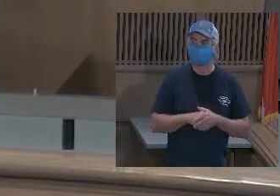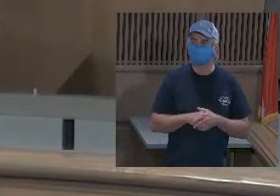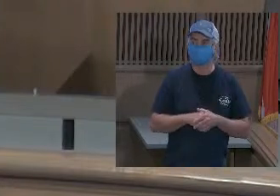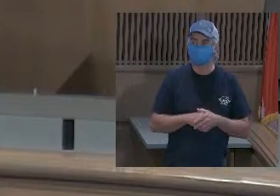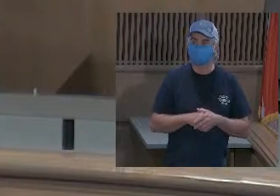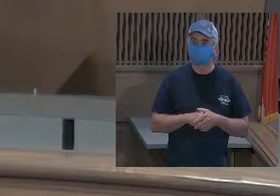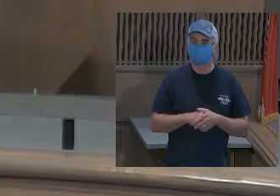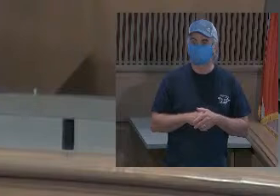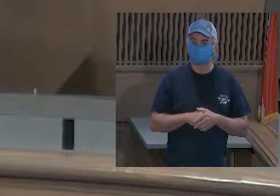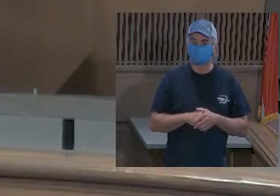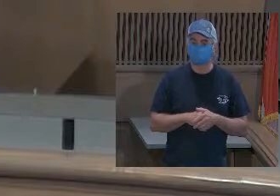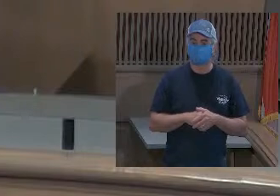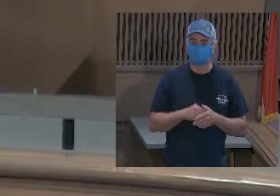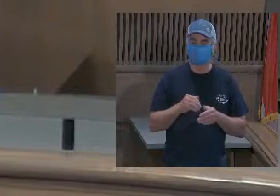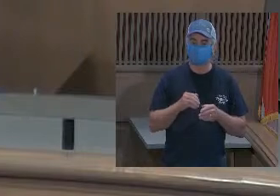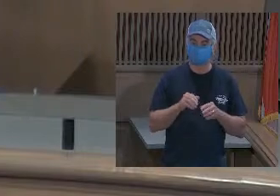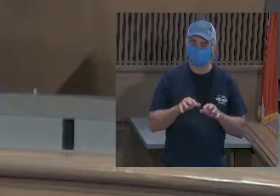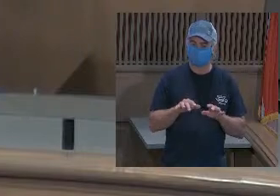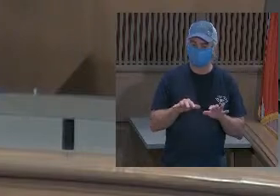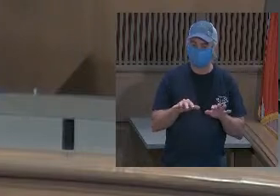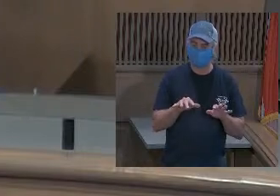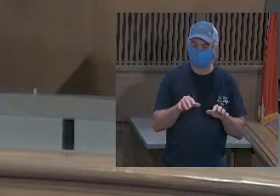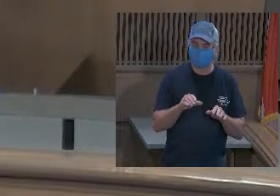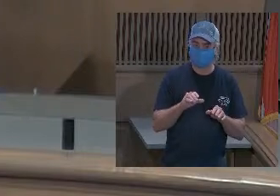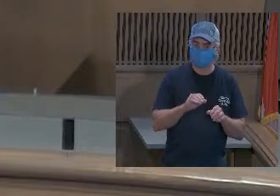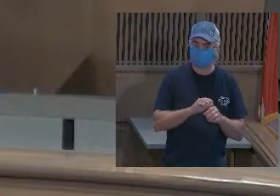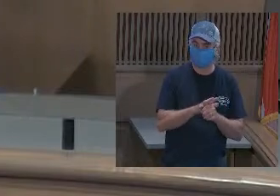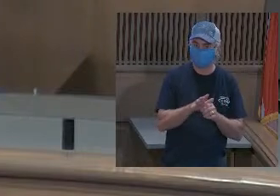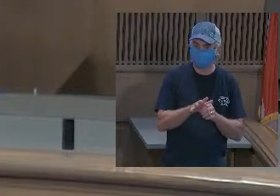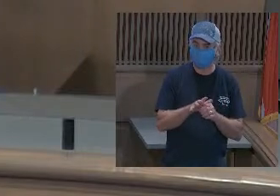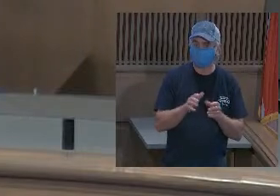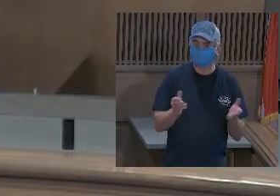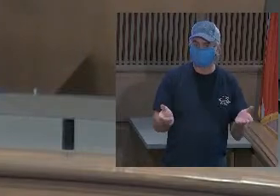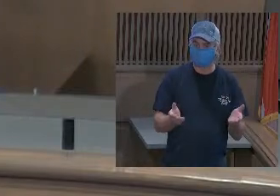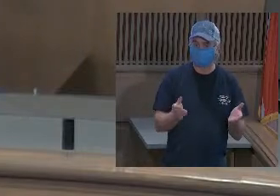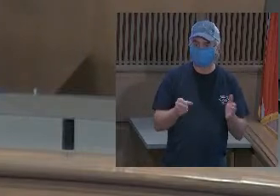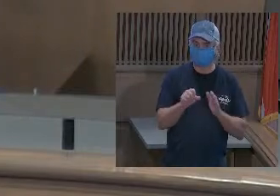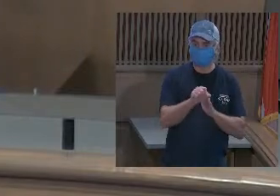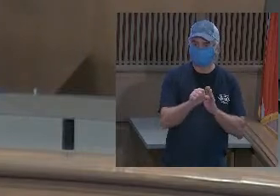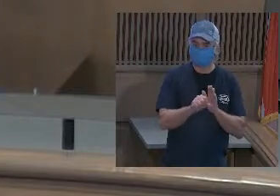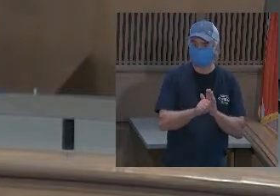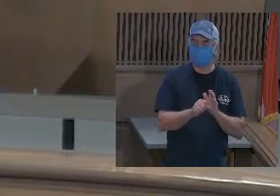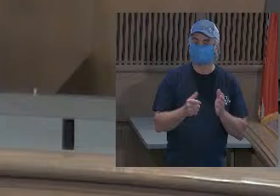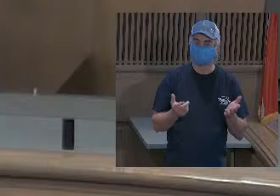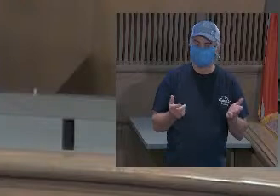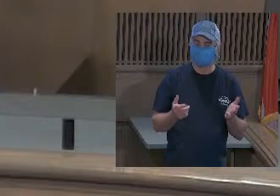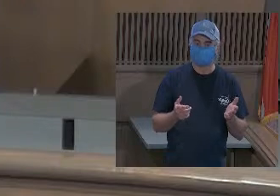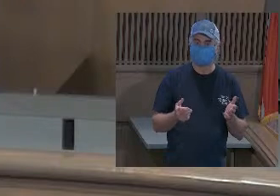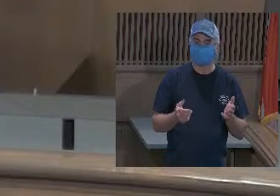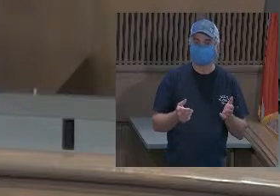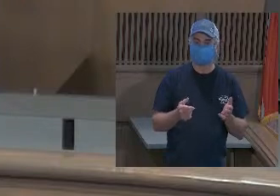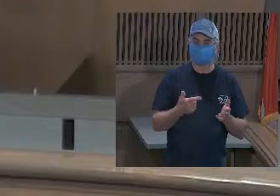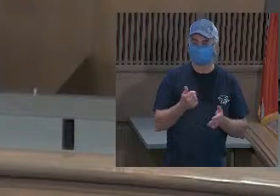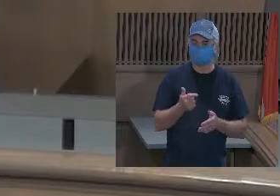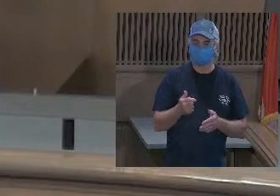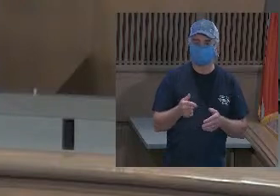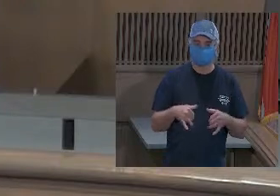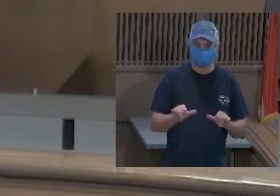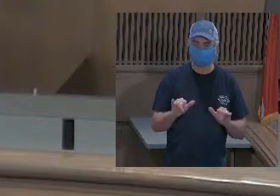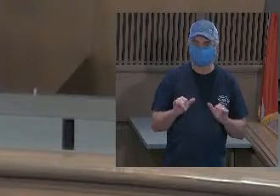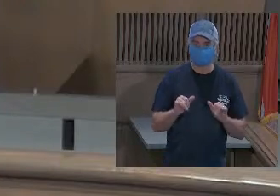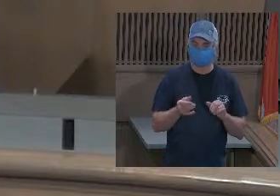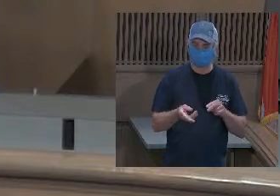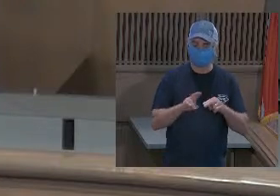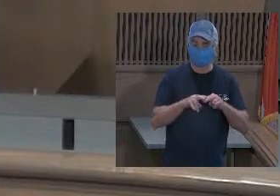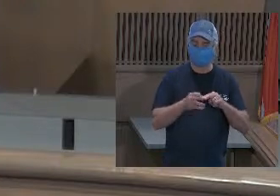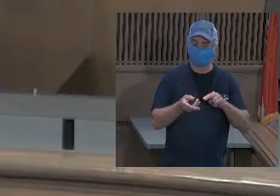The spread of COVID in the state of Georgia continues to go up, and that includes